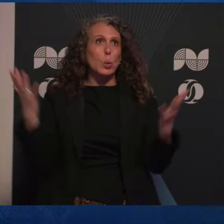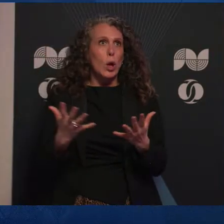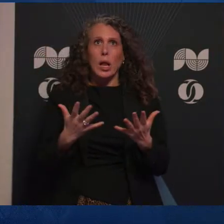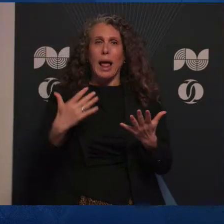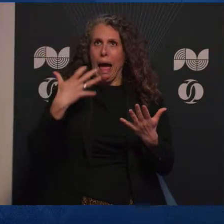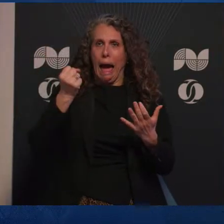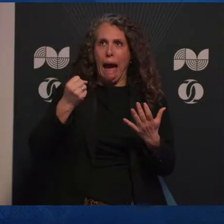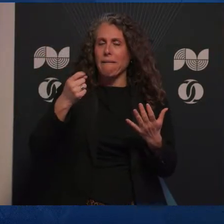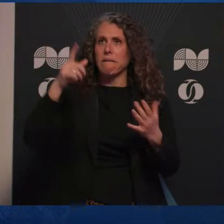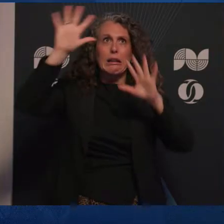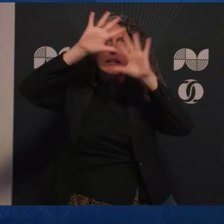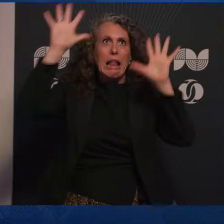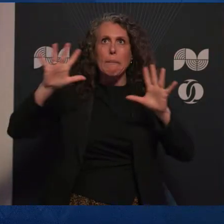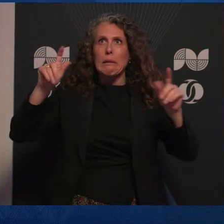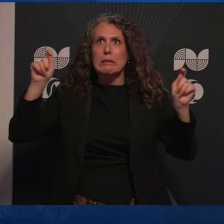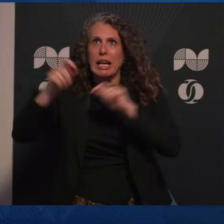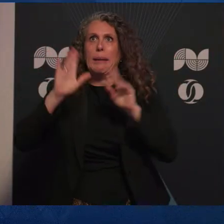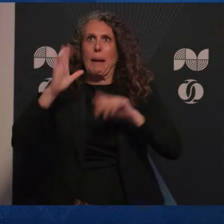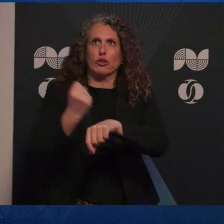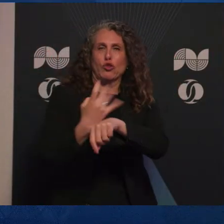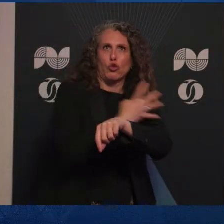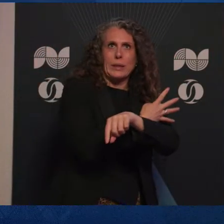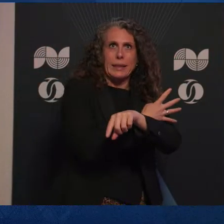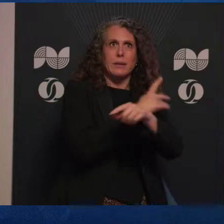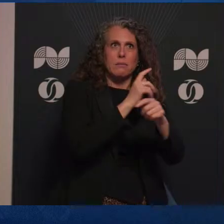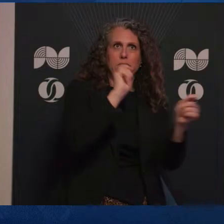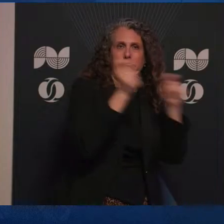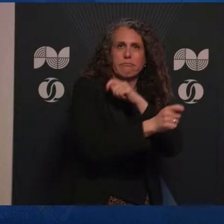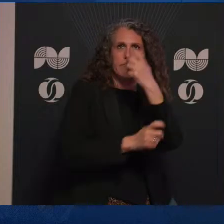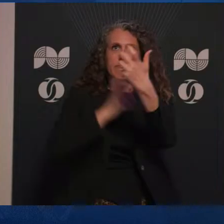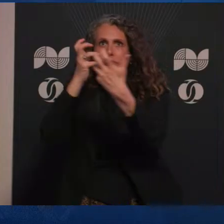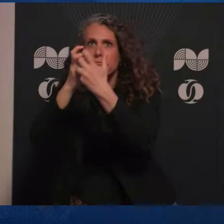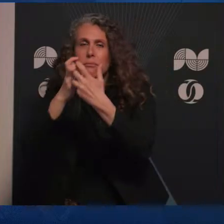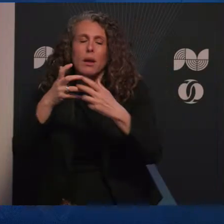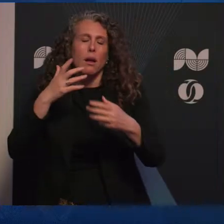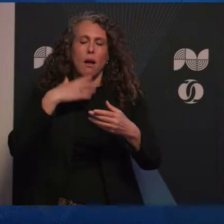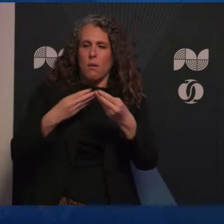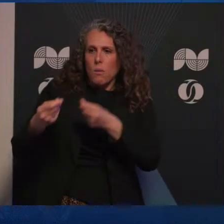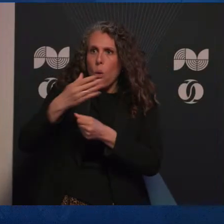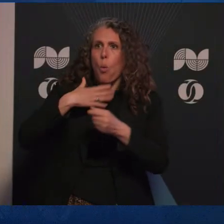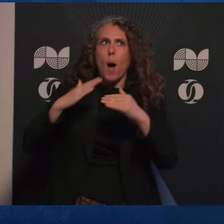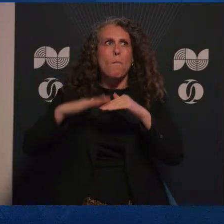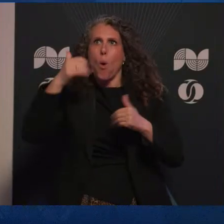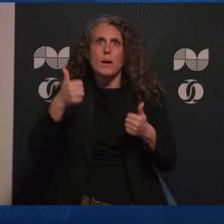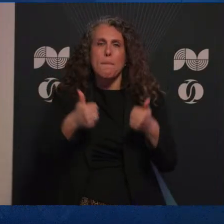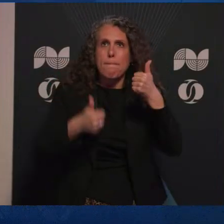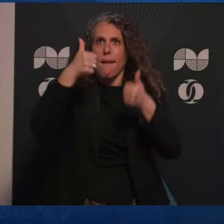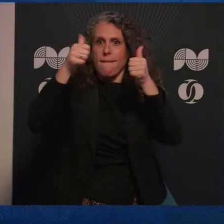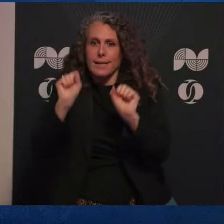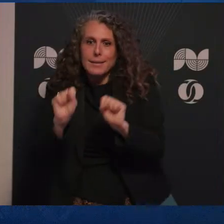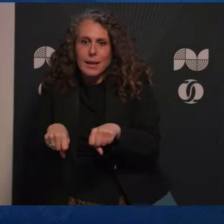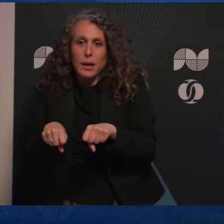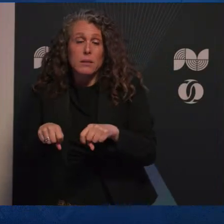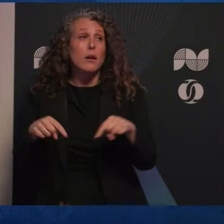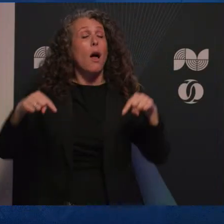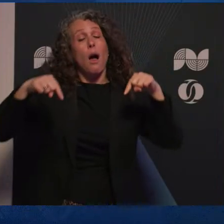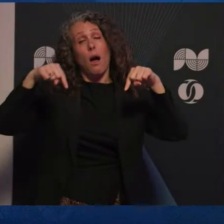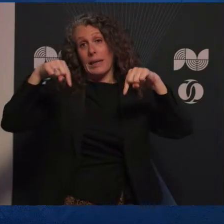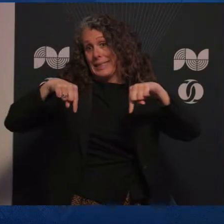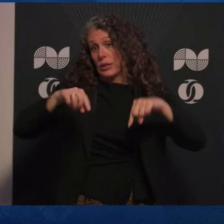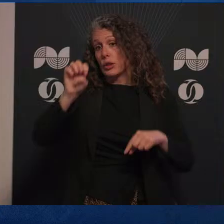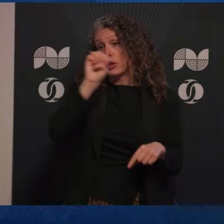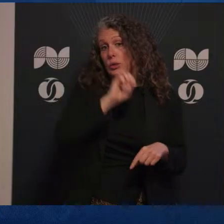transition. Countries want to do industrial policy to boost their competitiveness. The European context, the